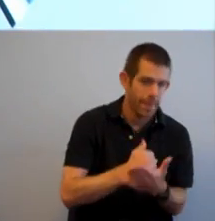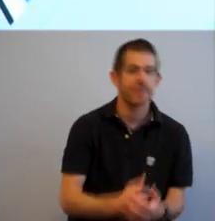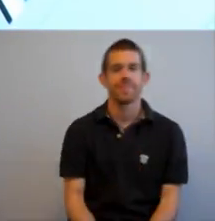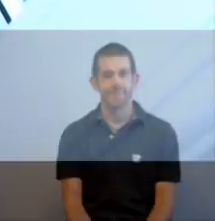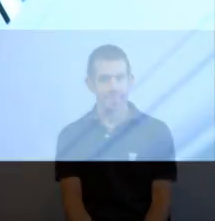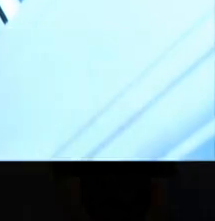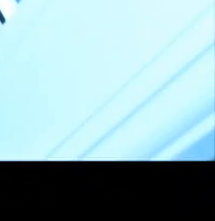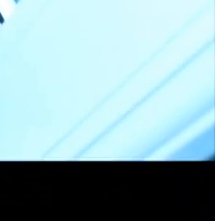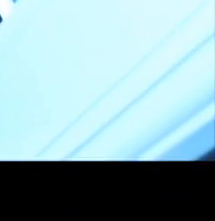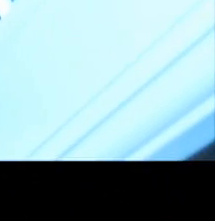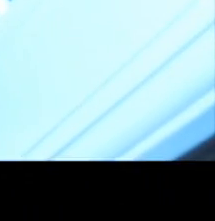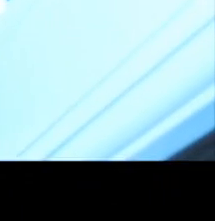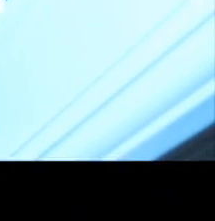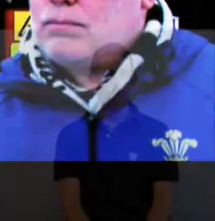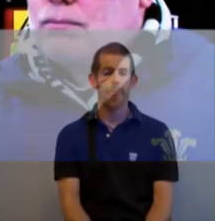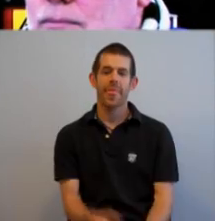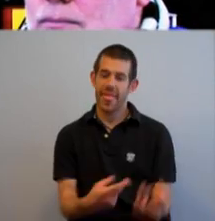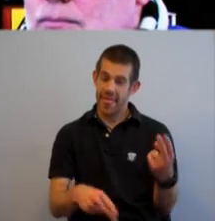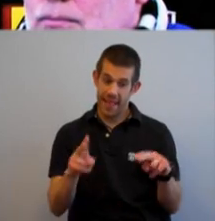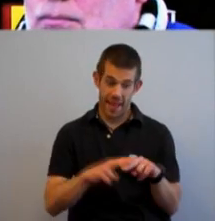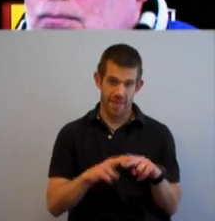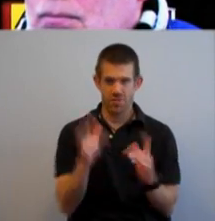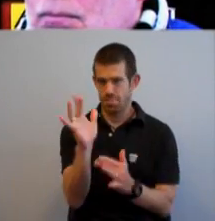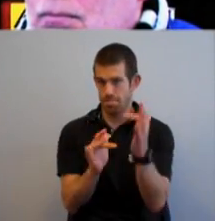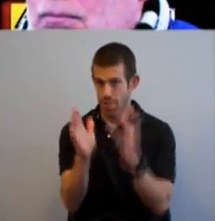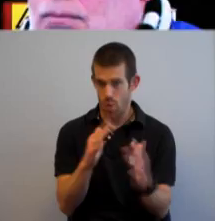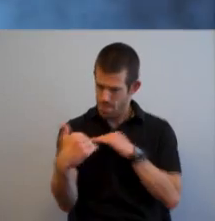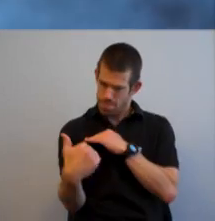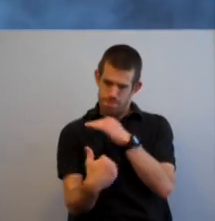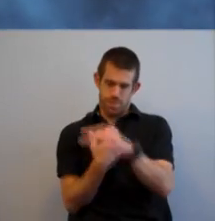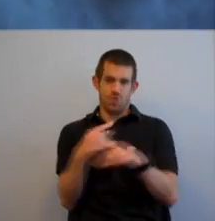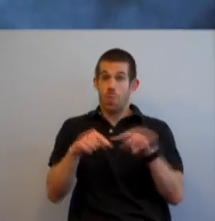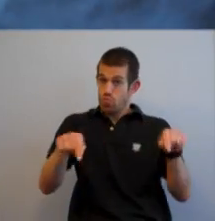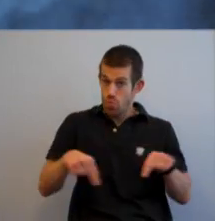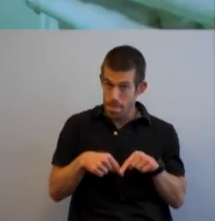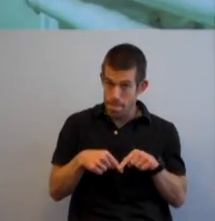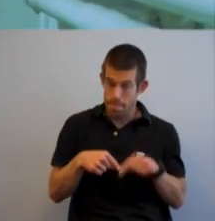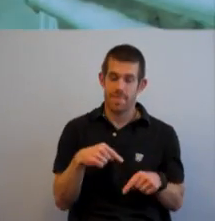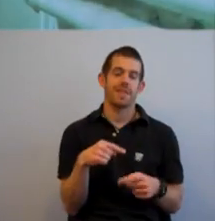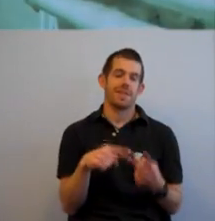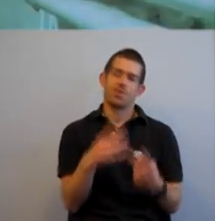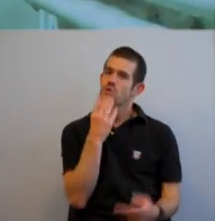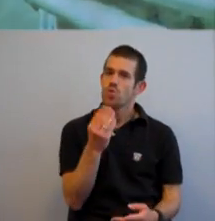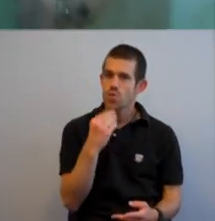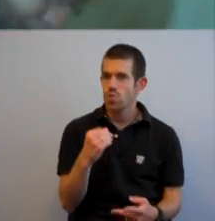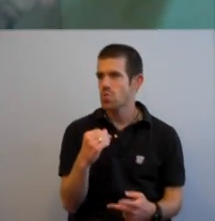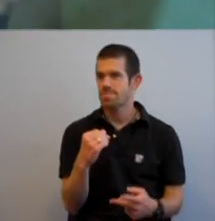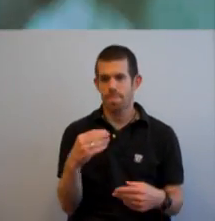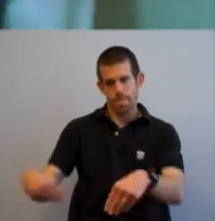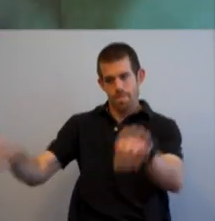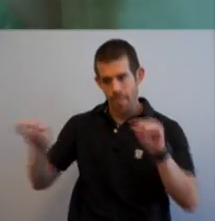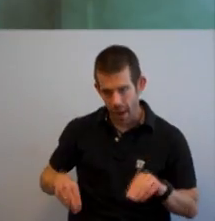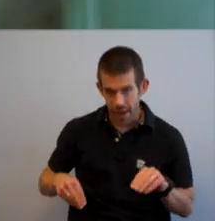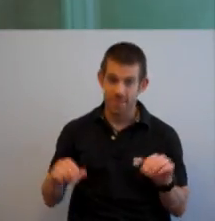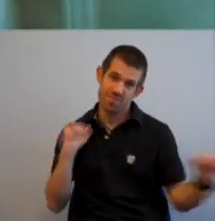and shout for help. If the fire is increasing and you can feel smoke coming into the room, then anything you can to prevent